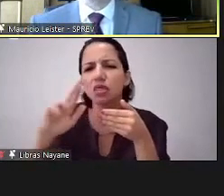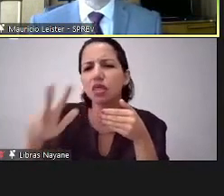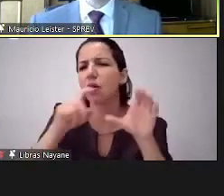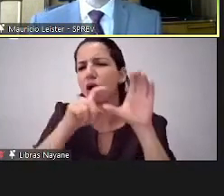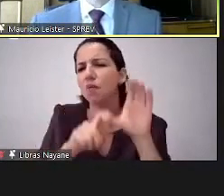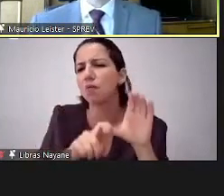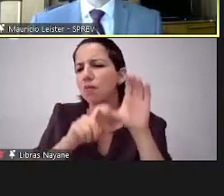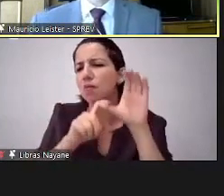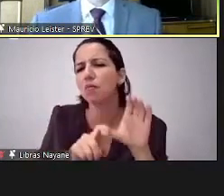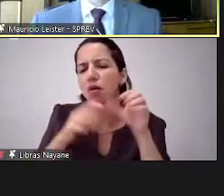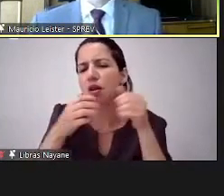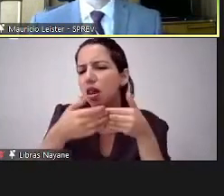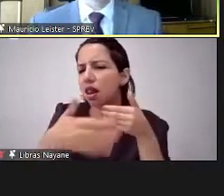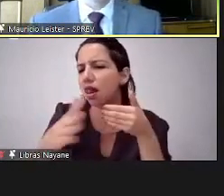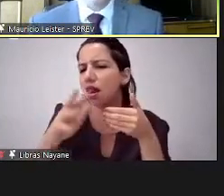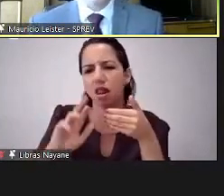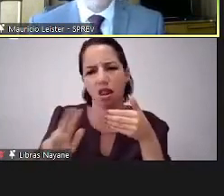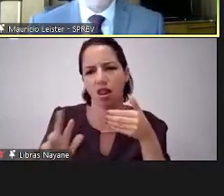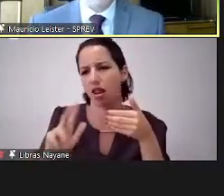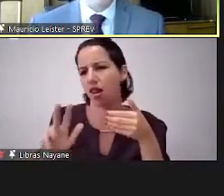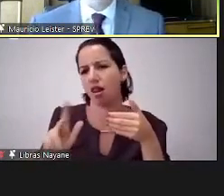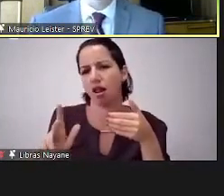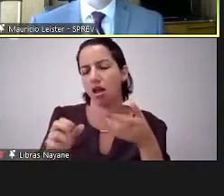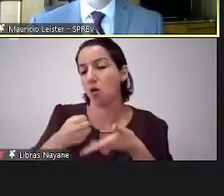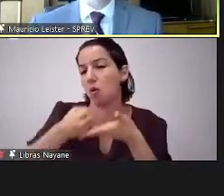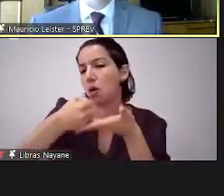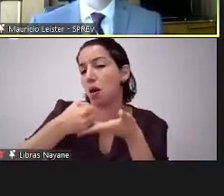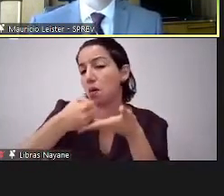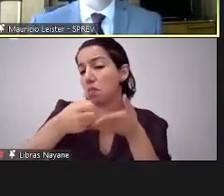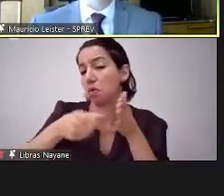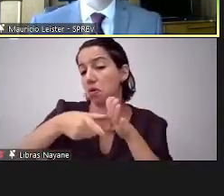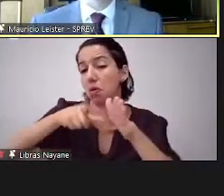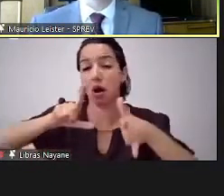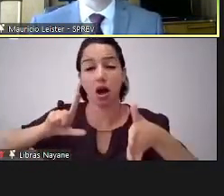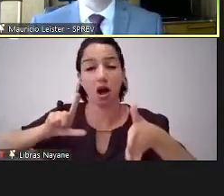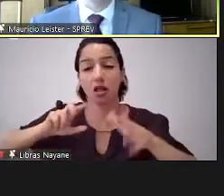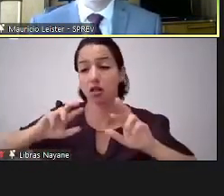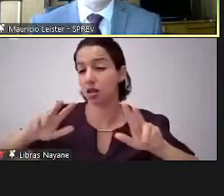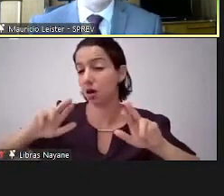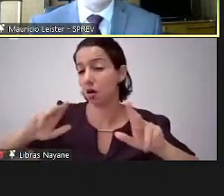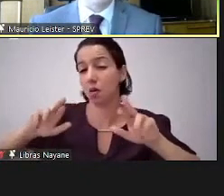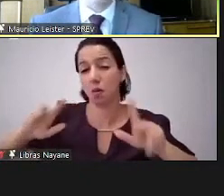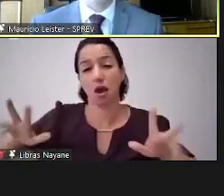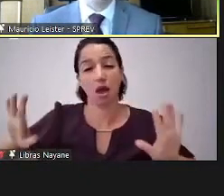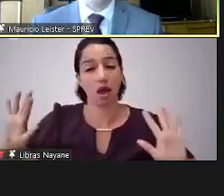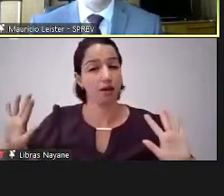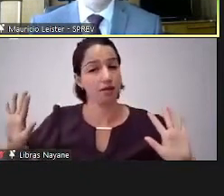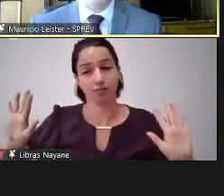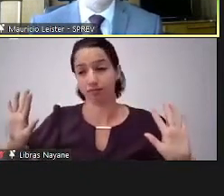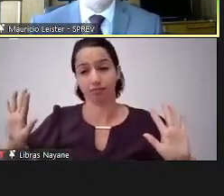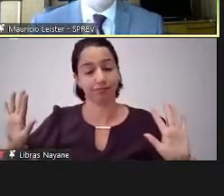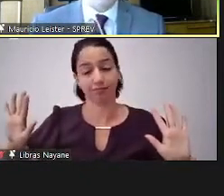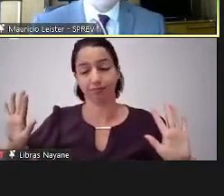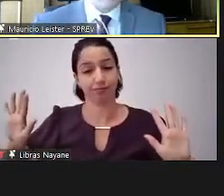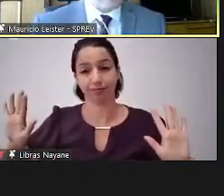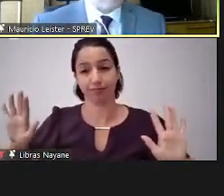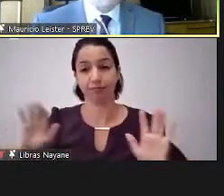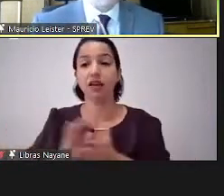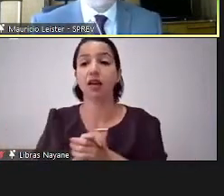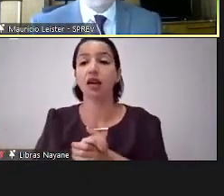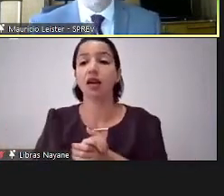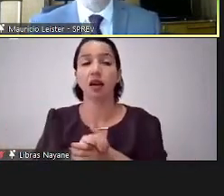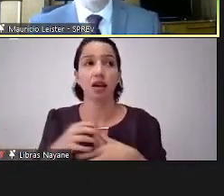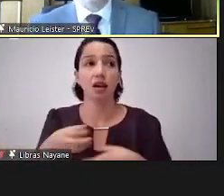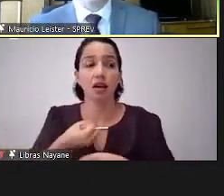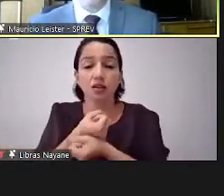So it's not about having an instrument and a support before the retirement,